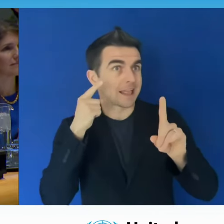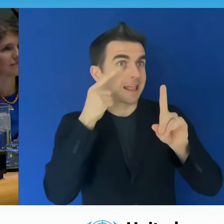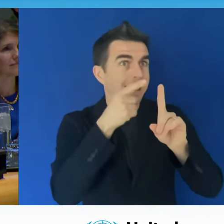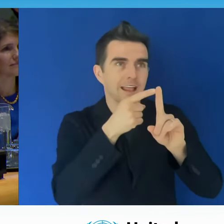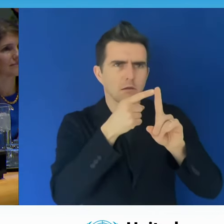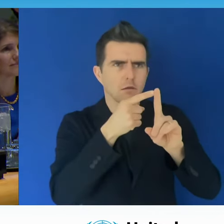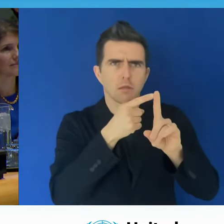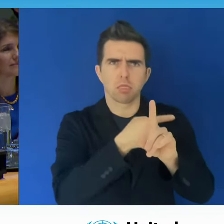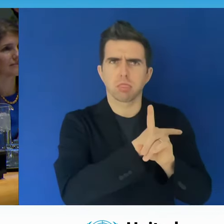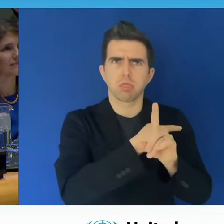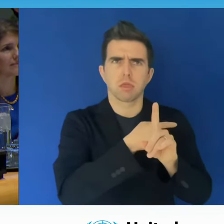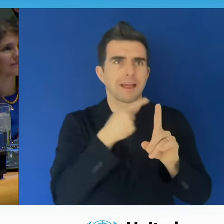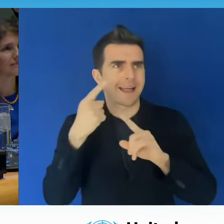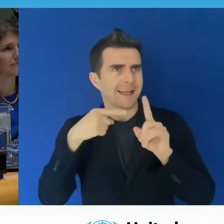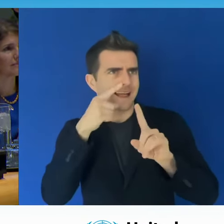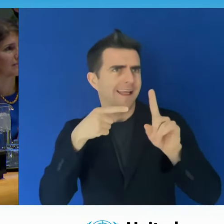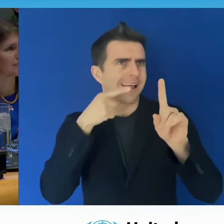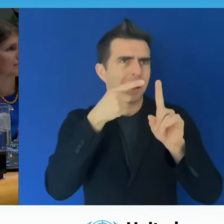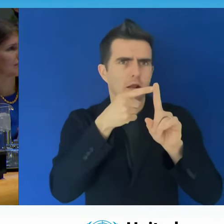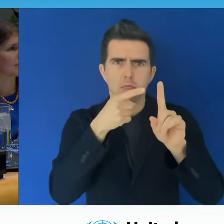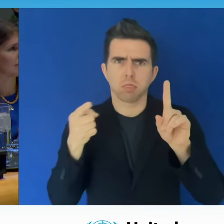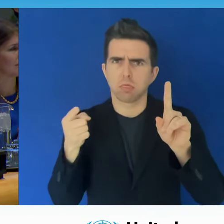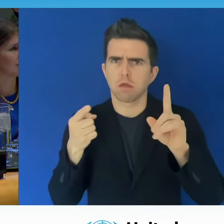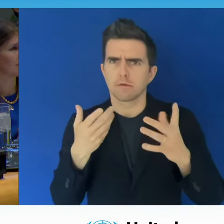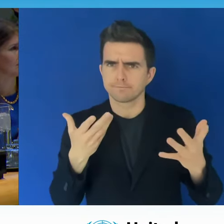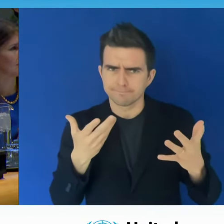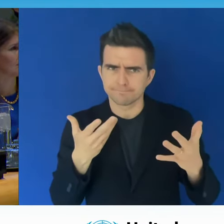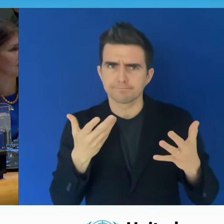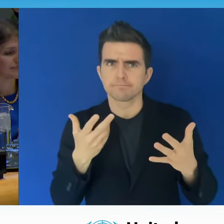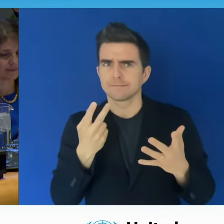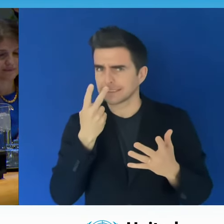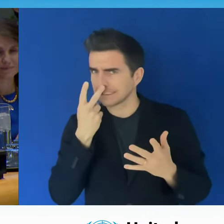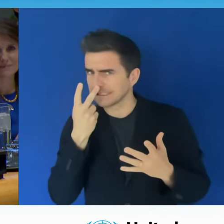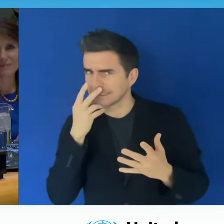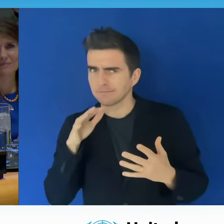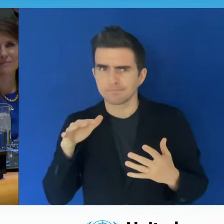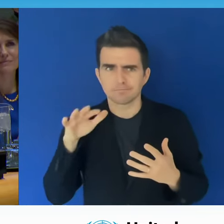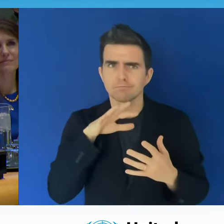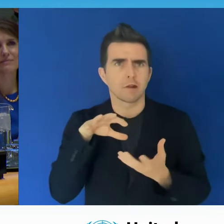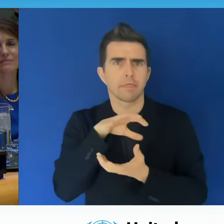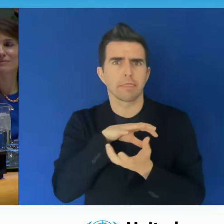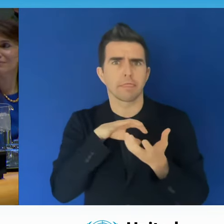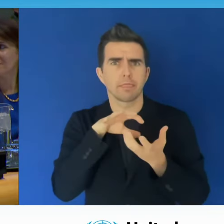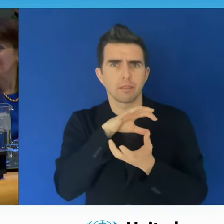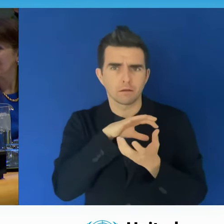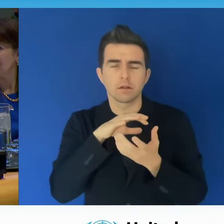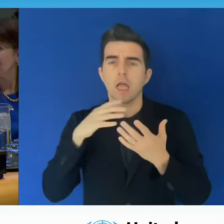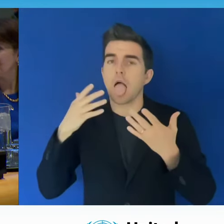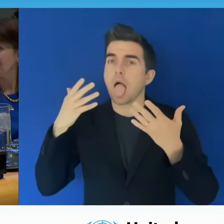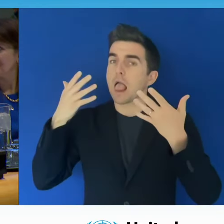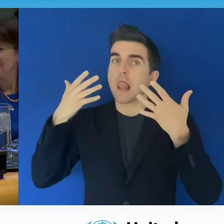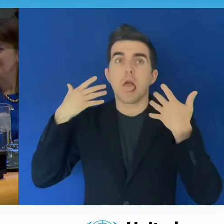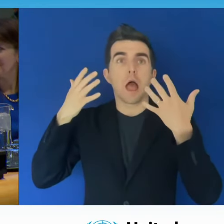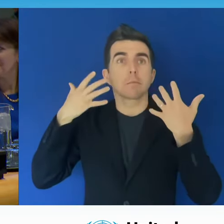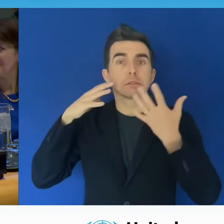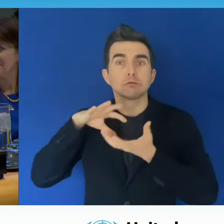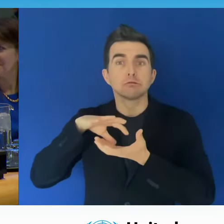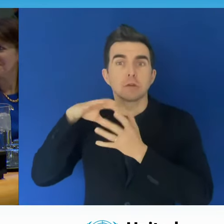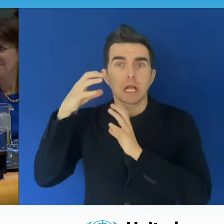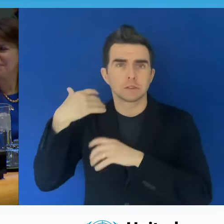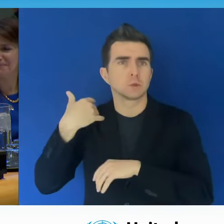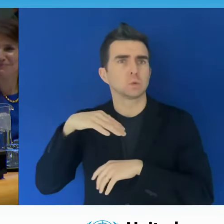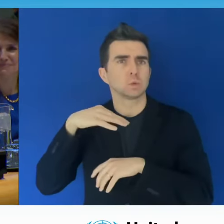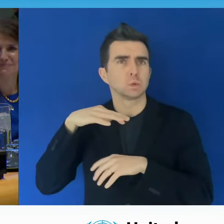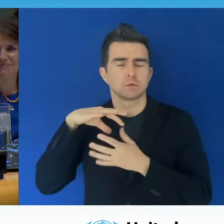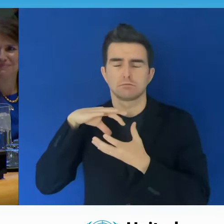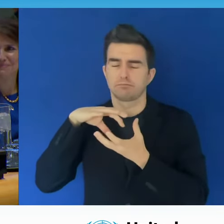turn. Great rifts within and between countries are fueling mistrust and eroding